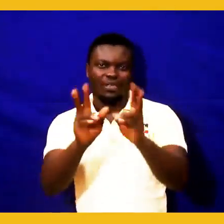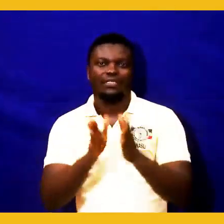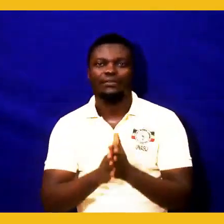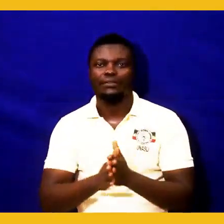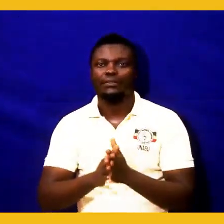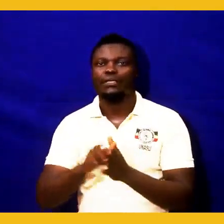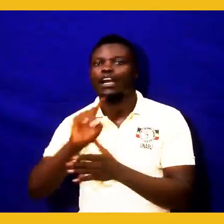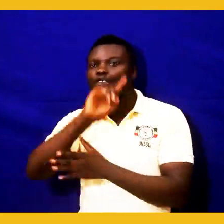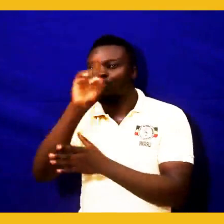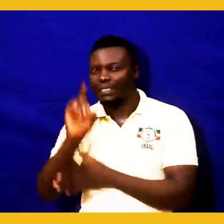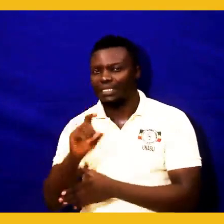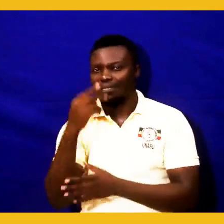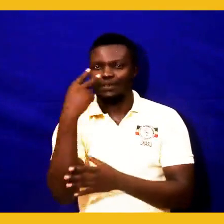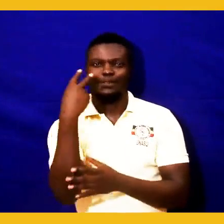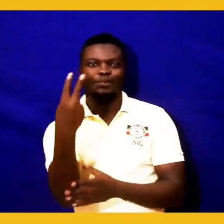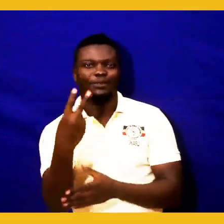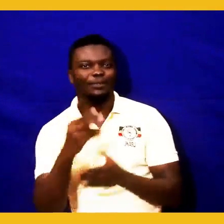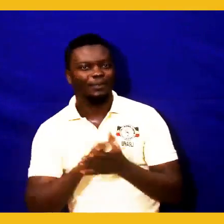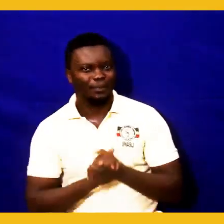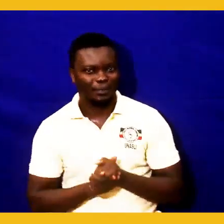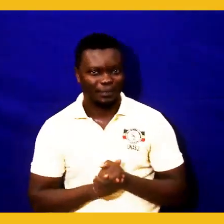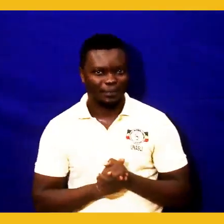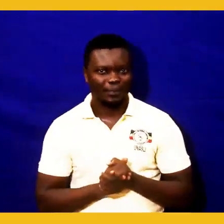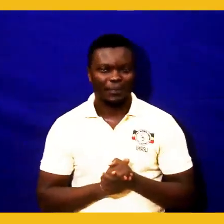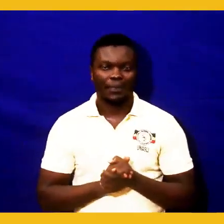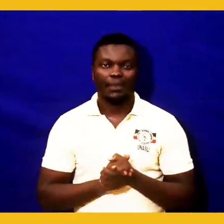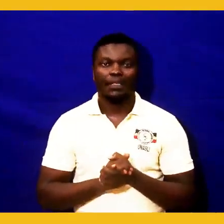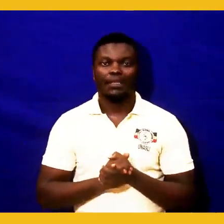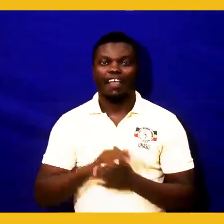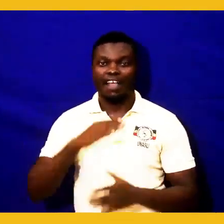answer. Number 2.